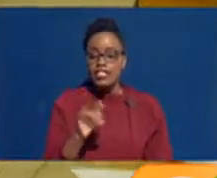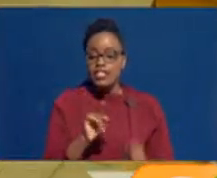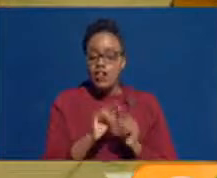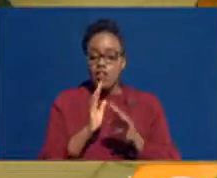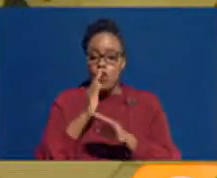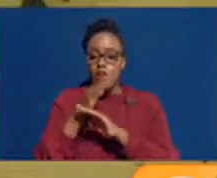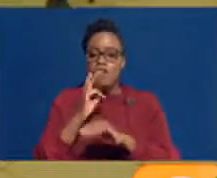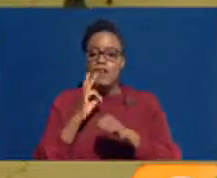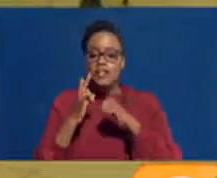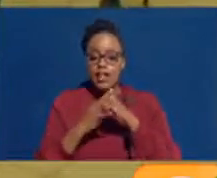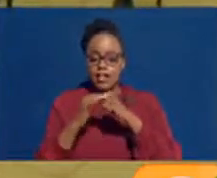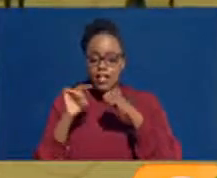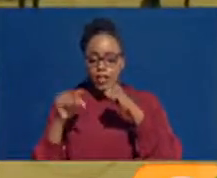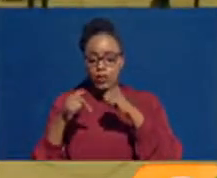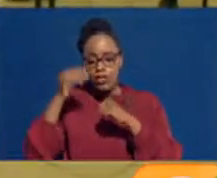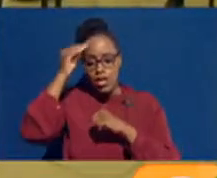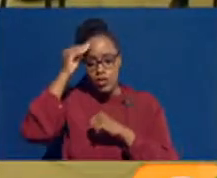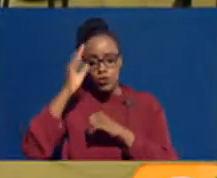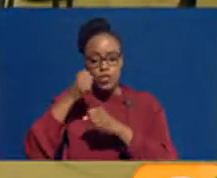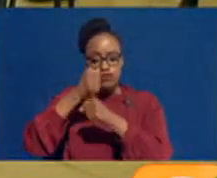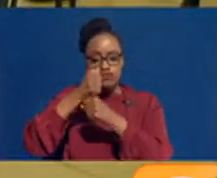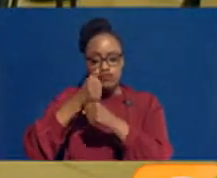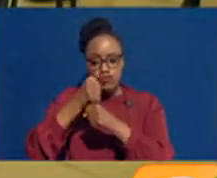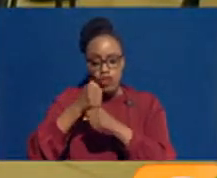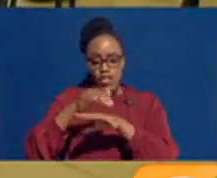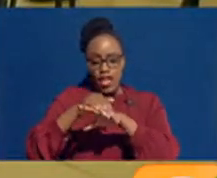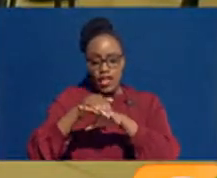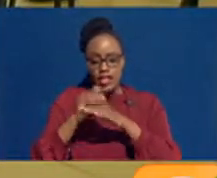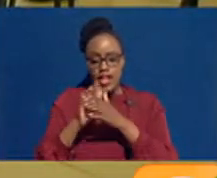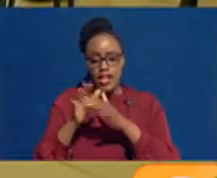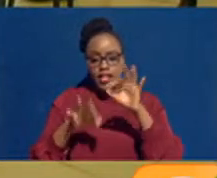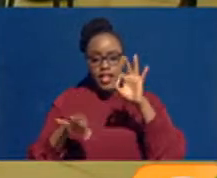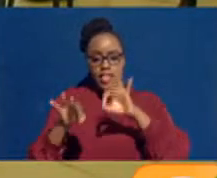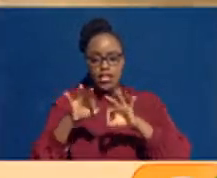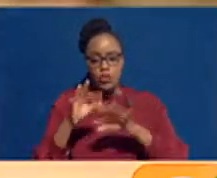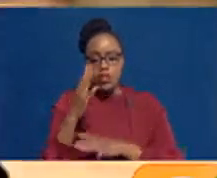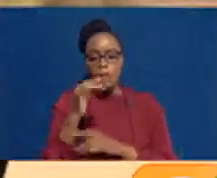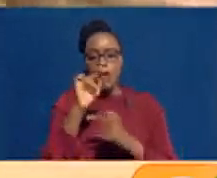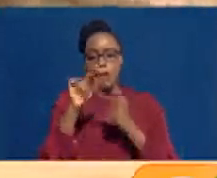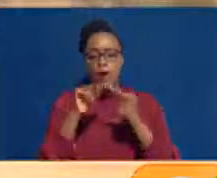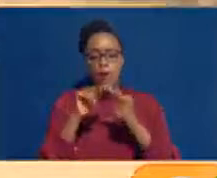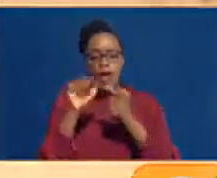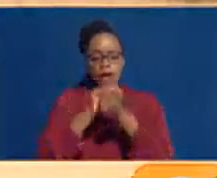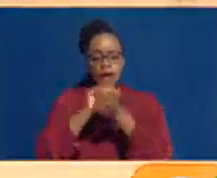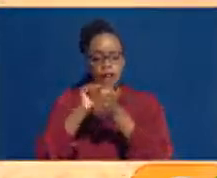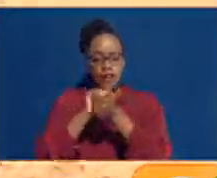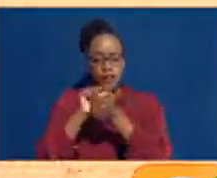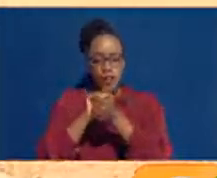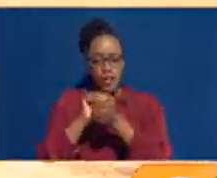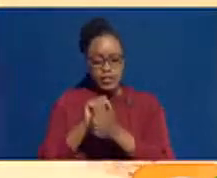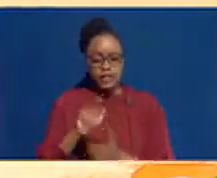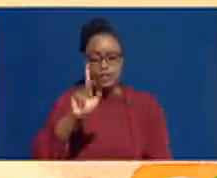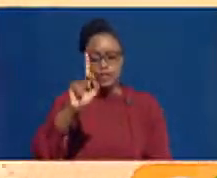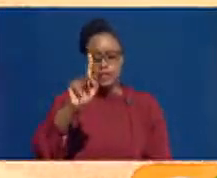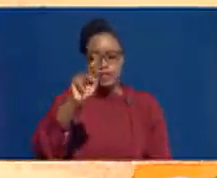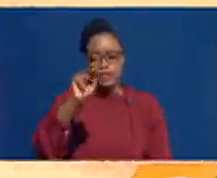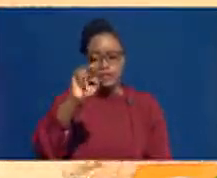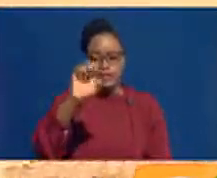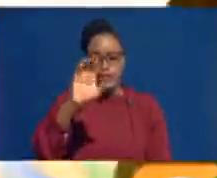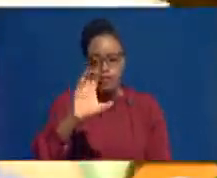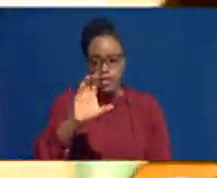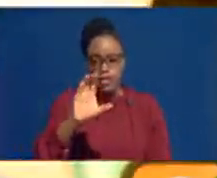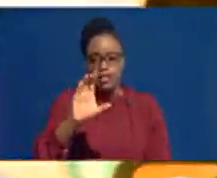than 800,000 candidates sat their English and chemistry papers Friday. Kenya National